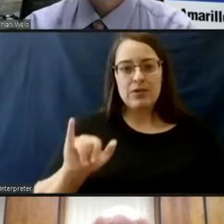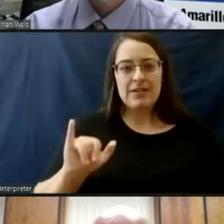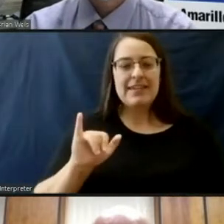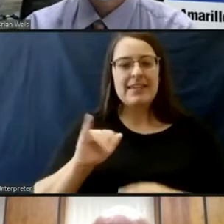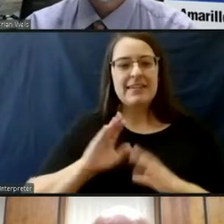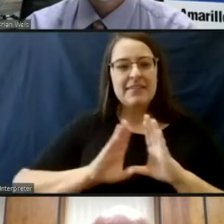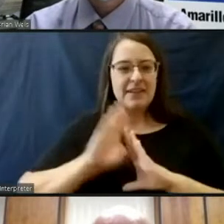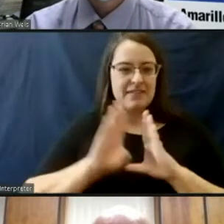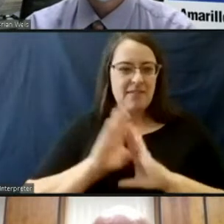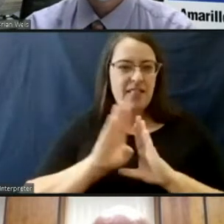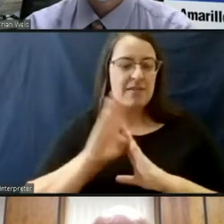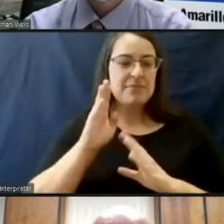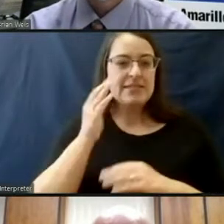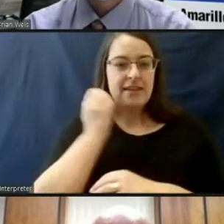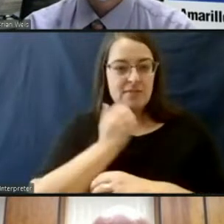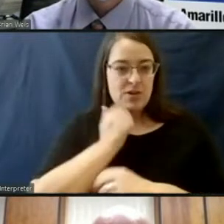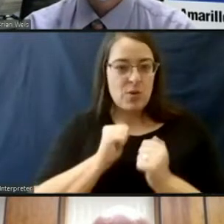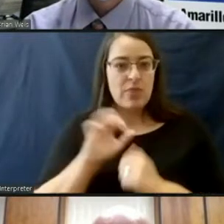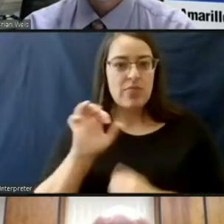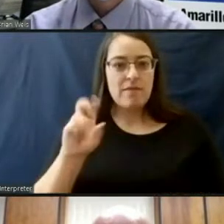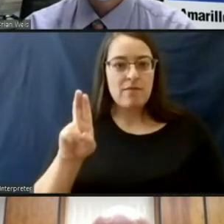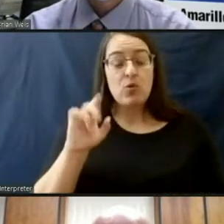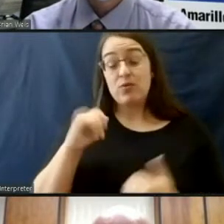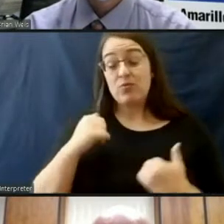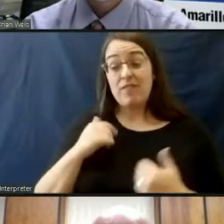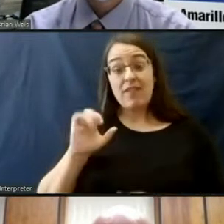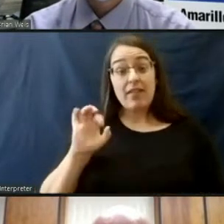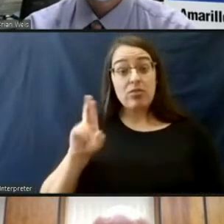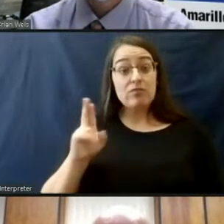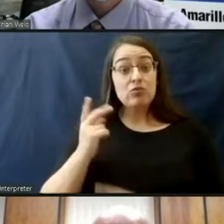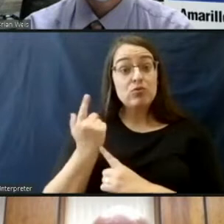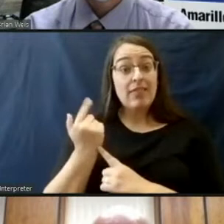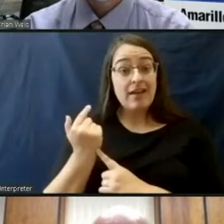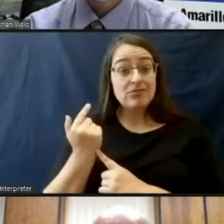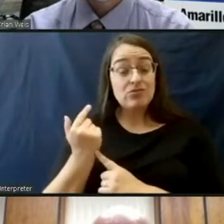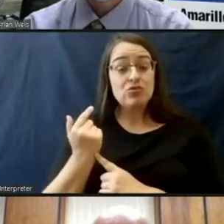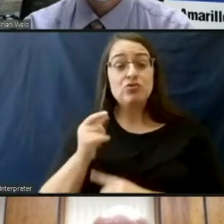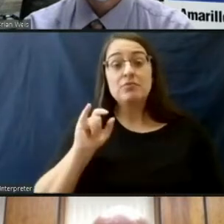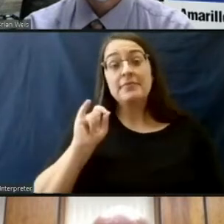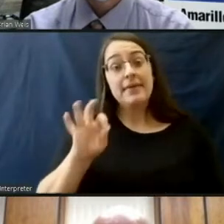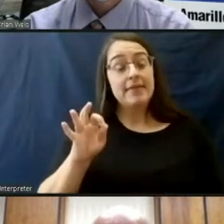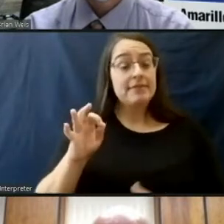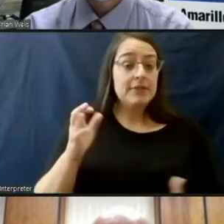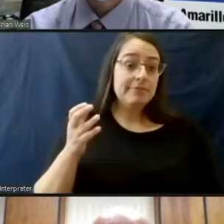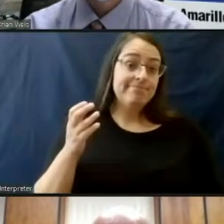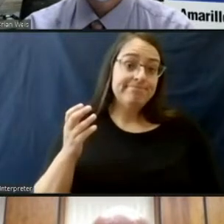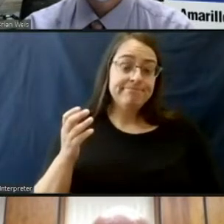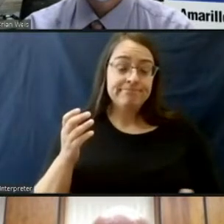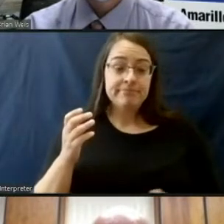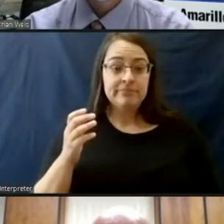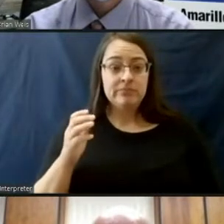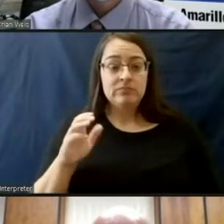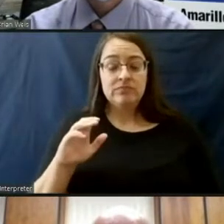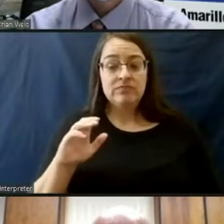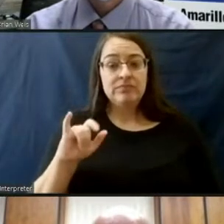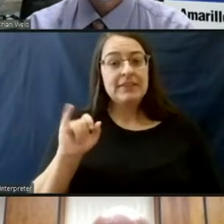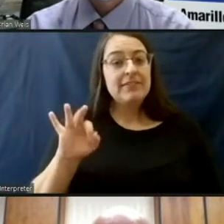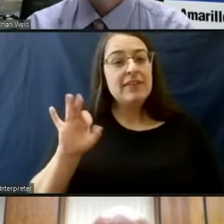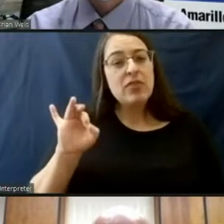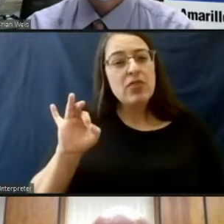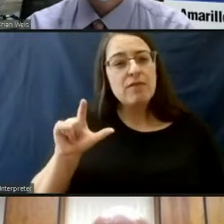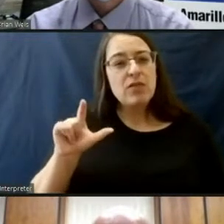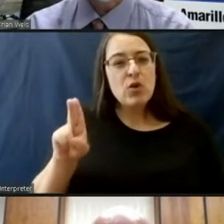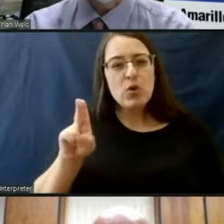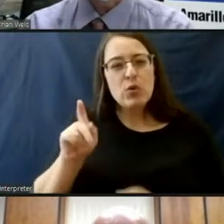with the flu. So if I had the flu last year, even if the virus is slightly